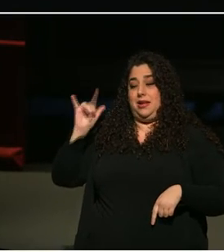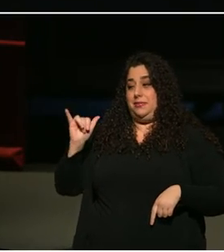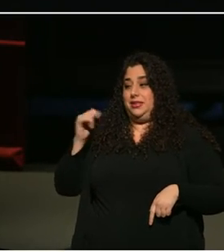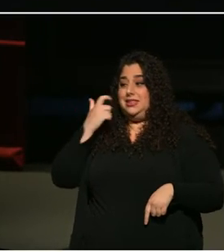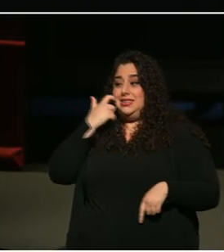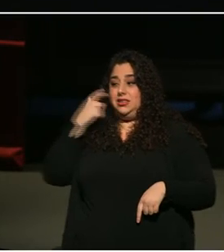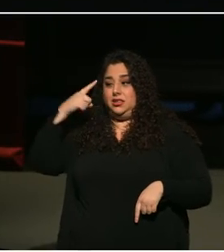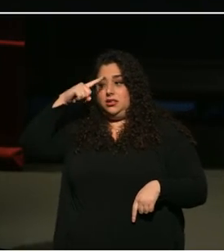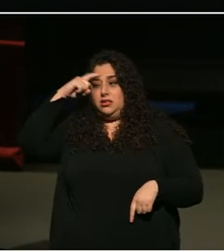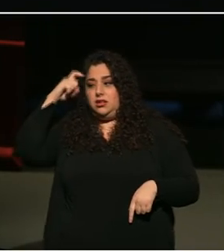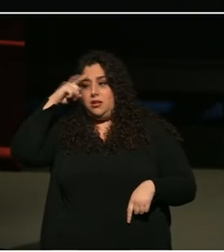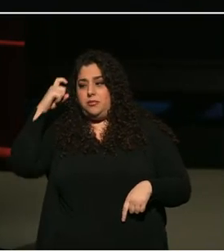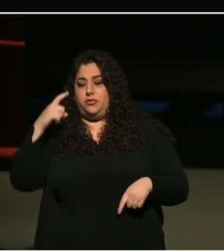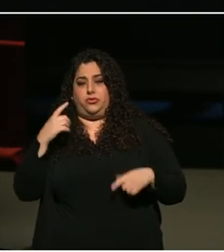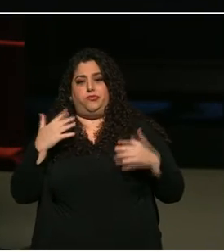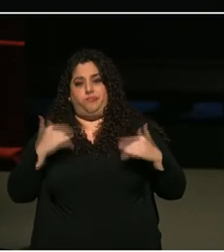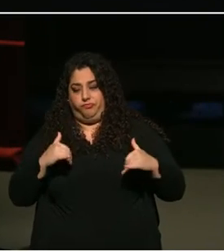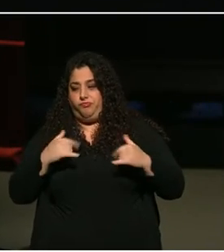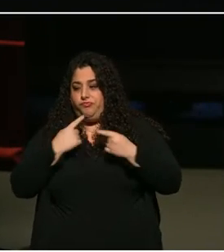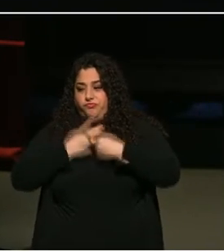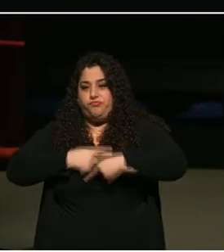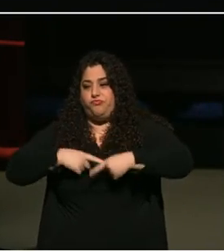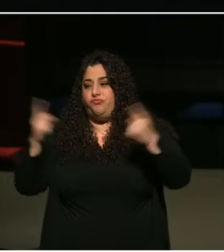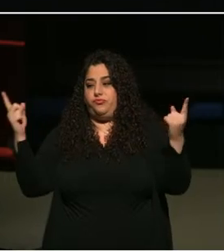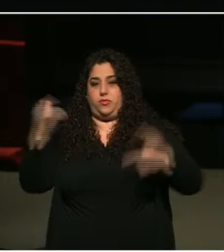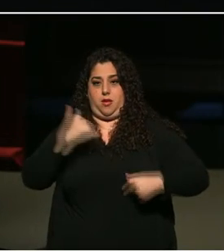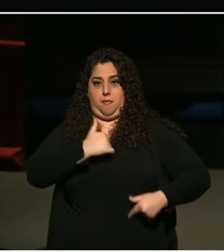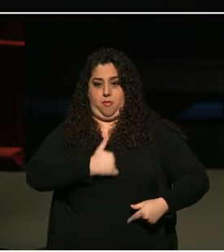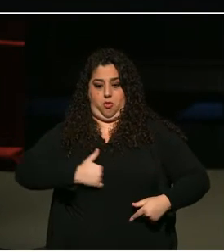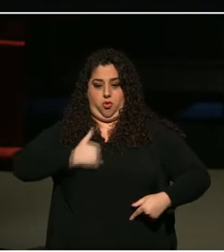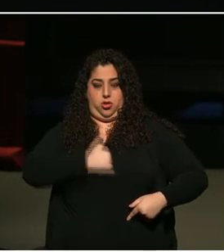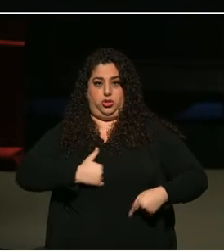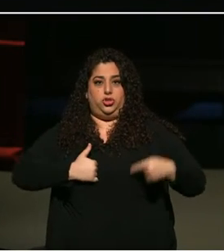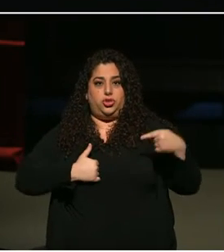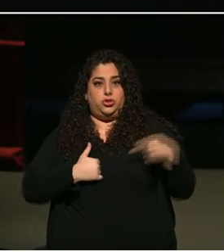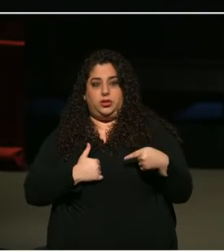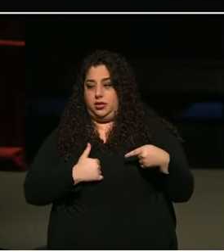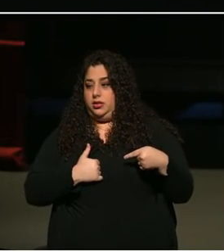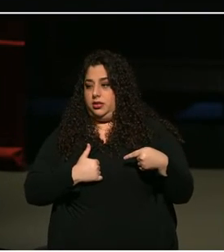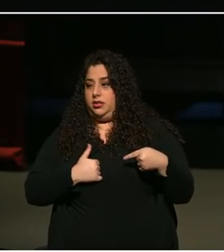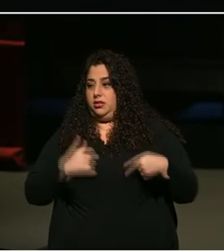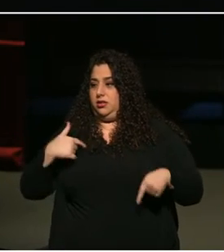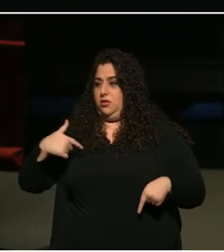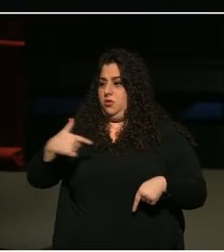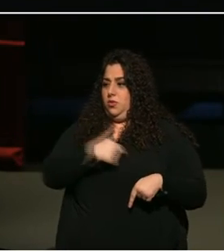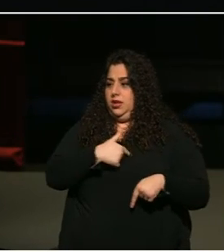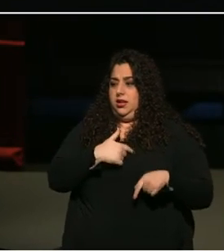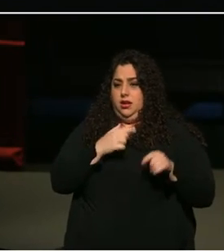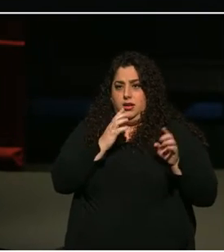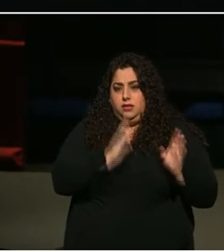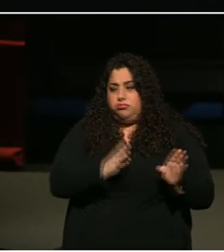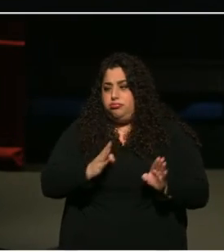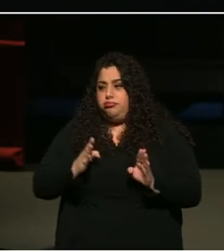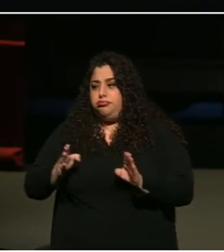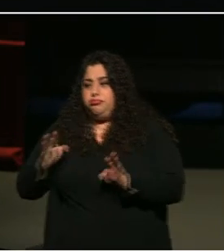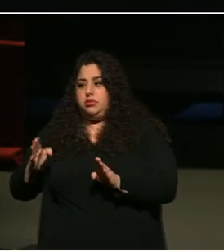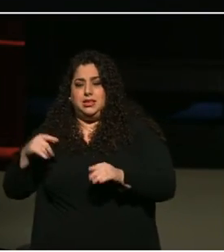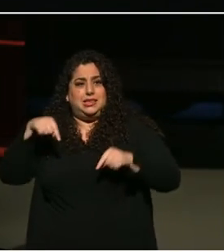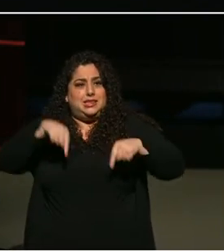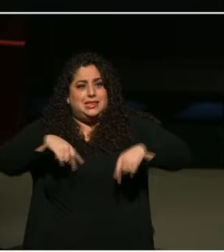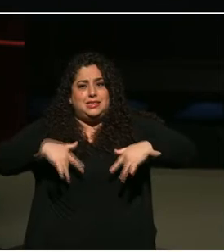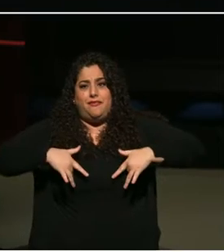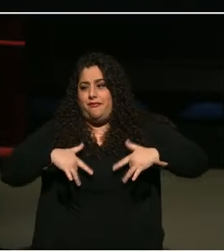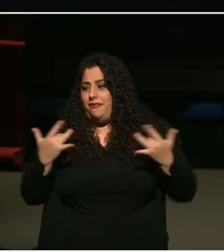many conversations with Sacheen in preparation for this event, we asked, what does reconciliation look like to you? And